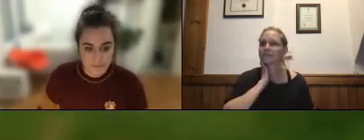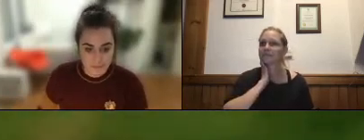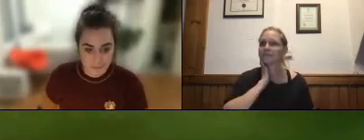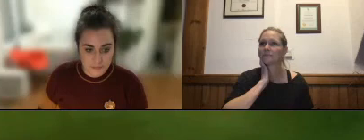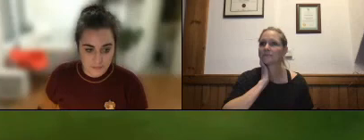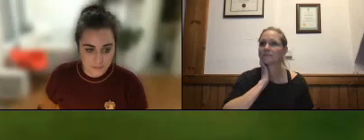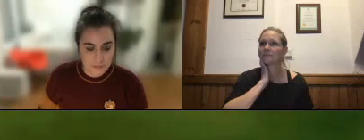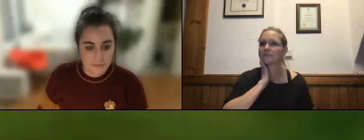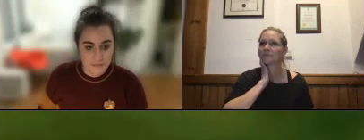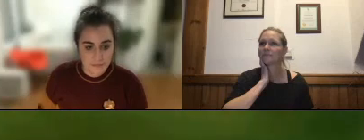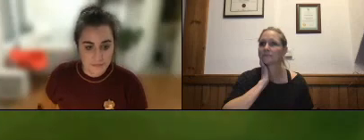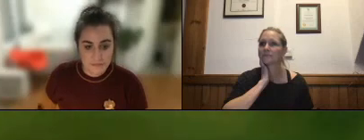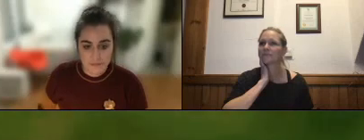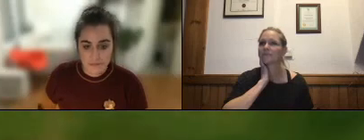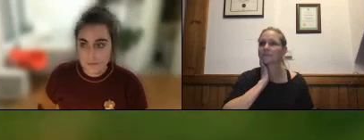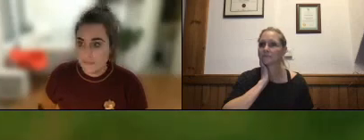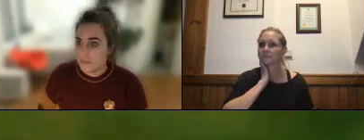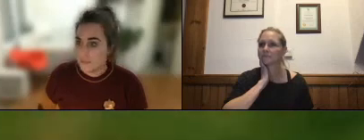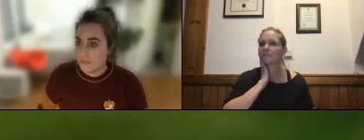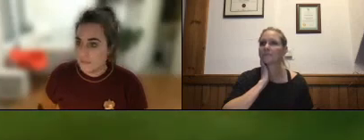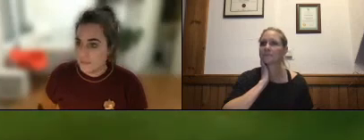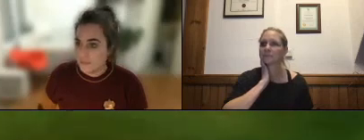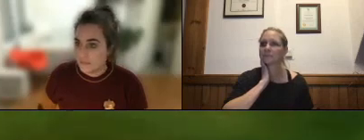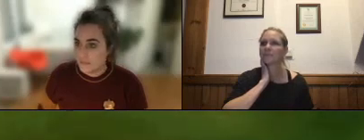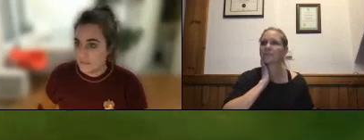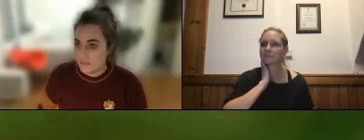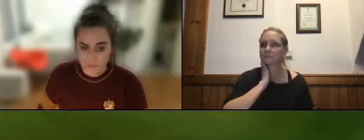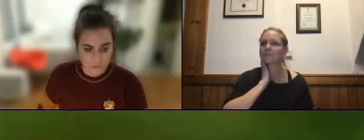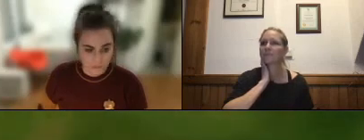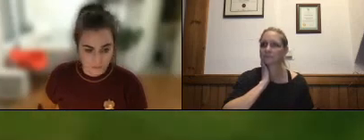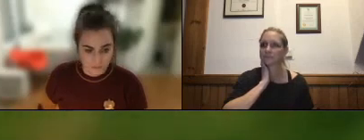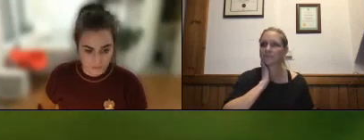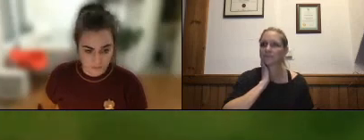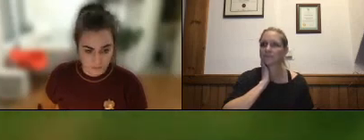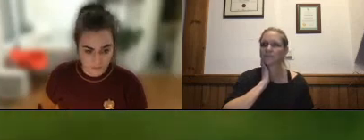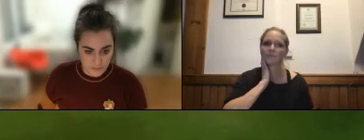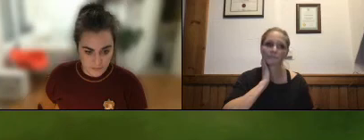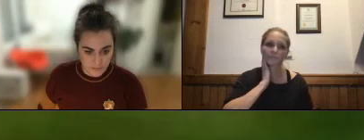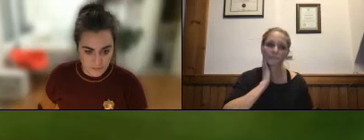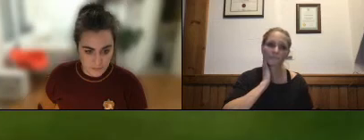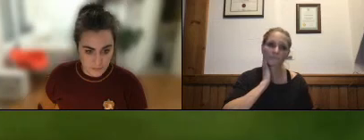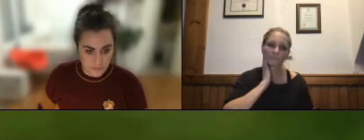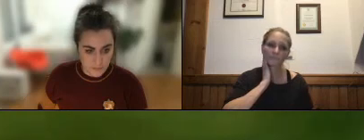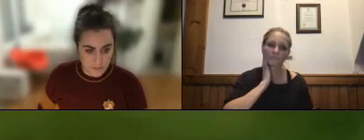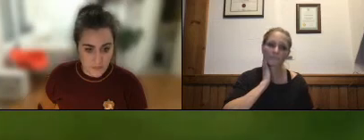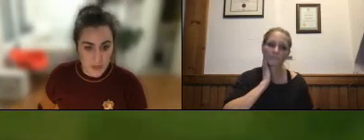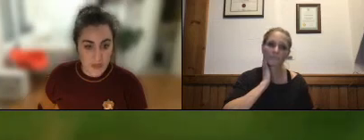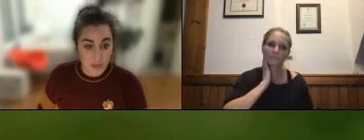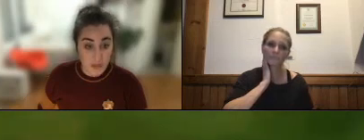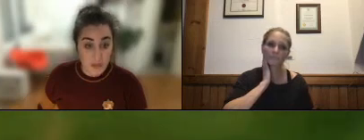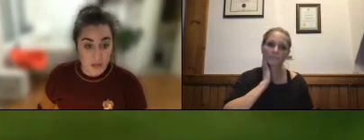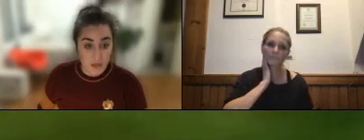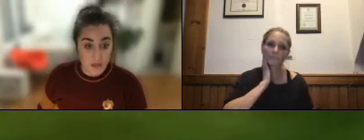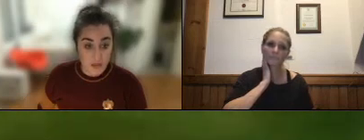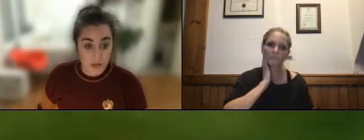is, does lifestyle and health habits contribute? I'm assuming it could be a question